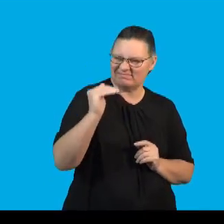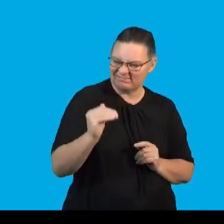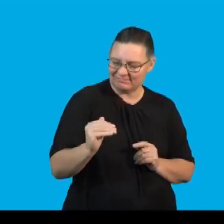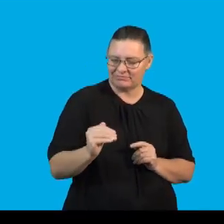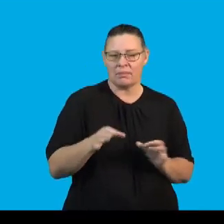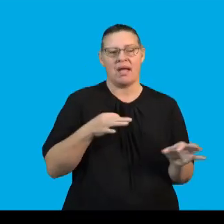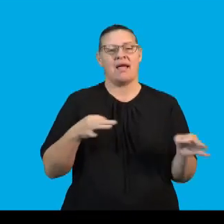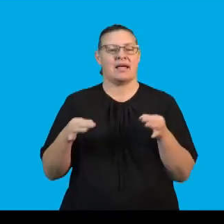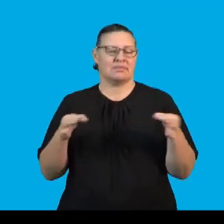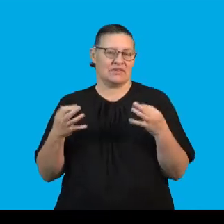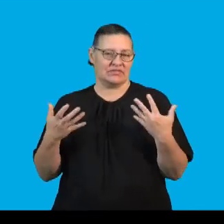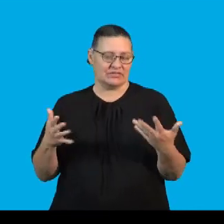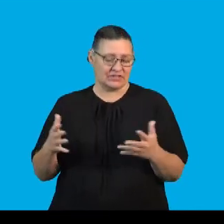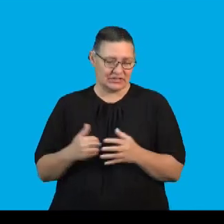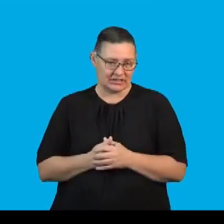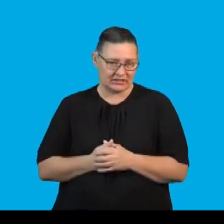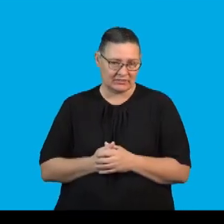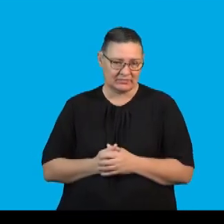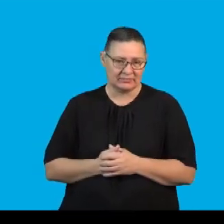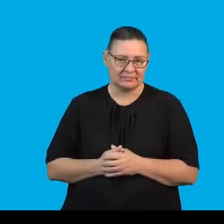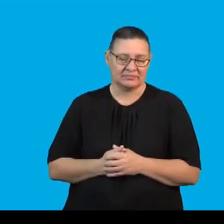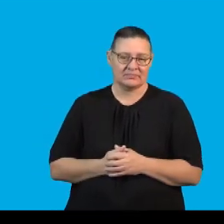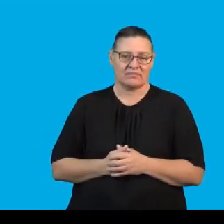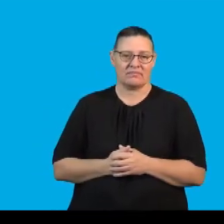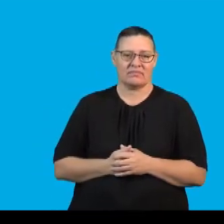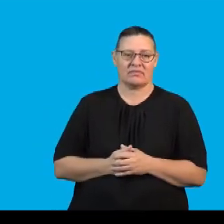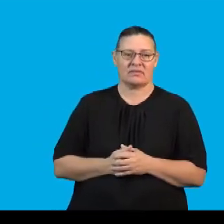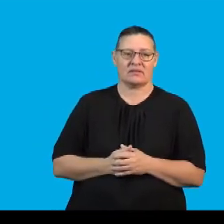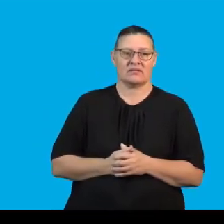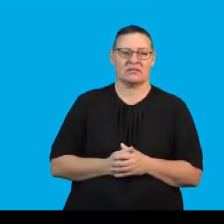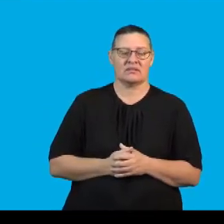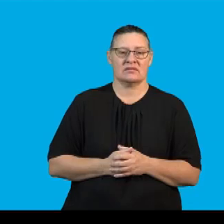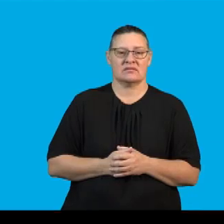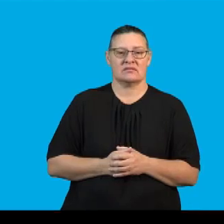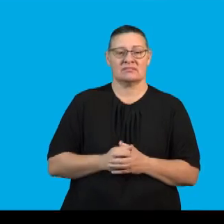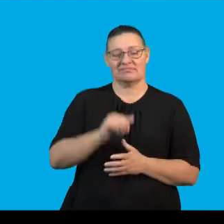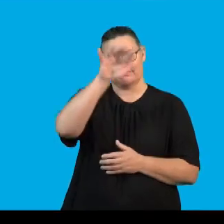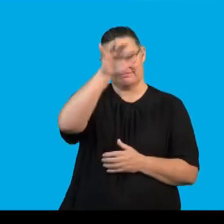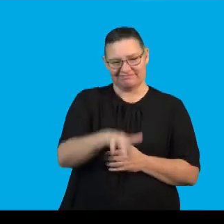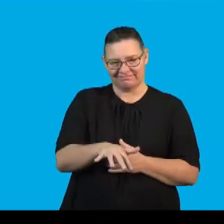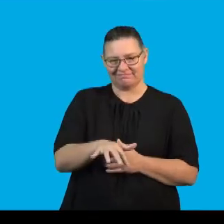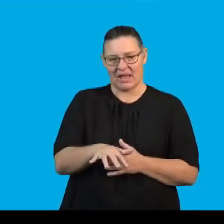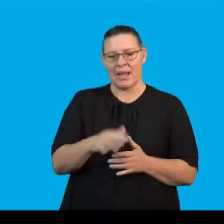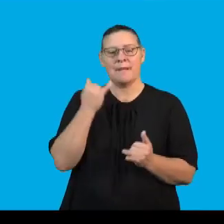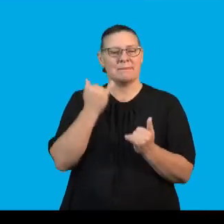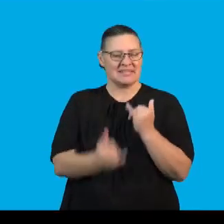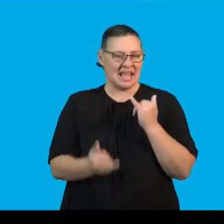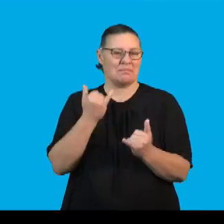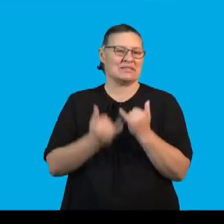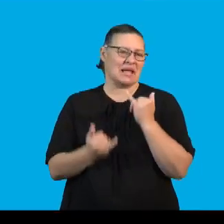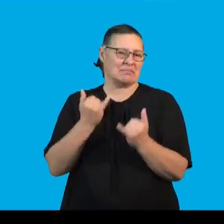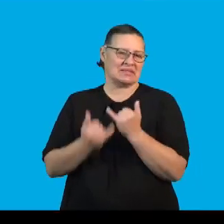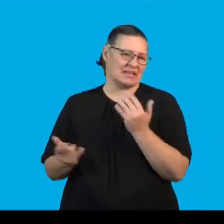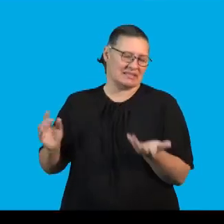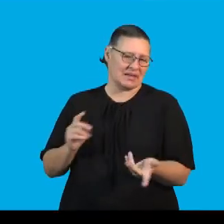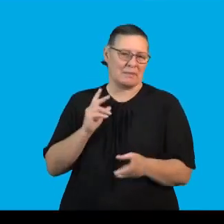definitions thereof, they were also outlined and explained as we carried on. And the common